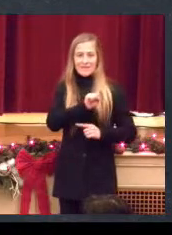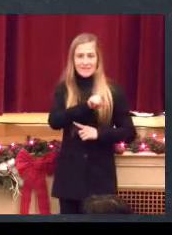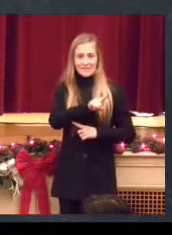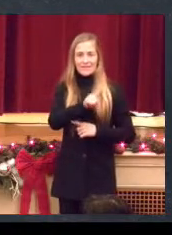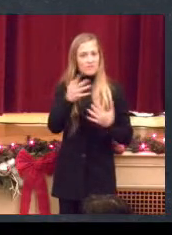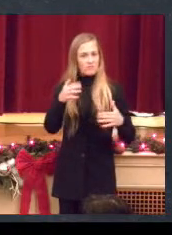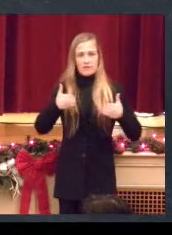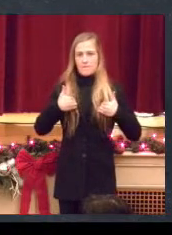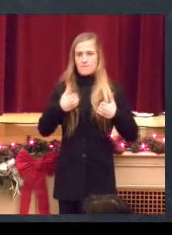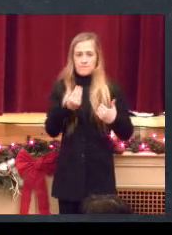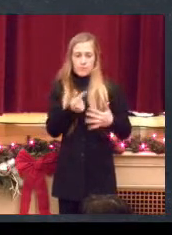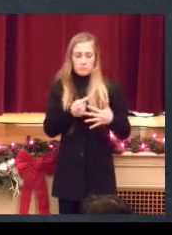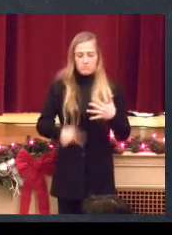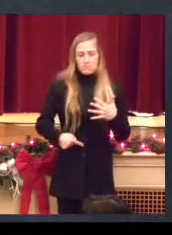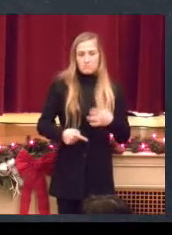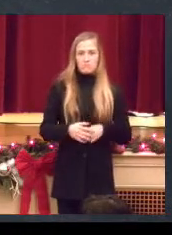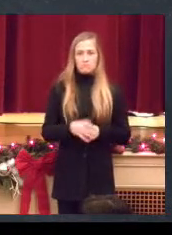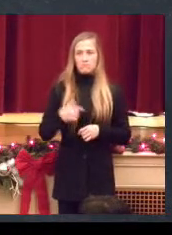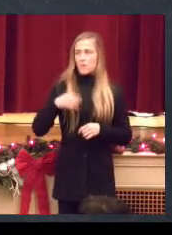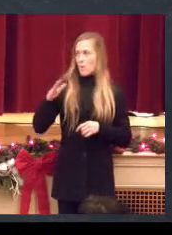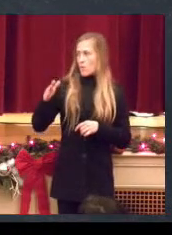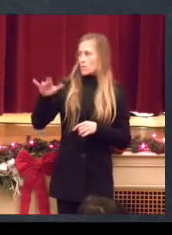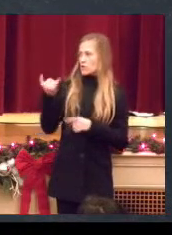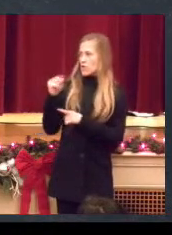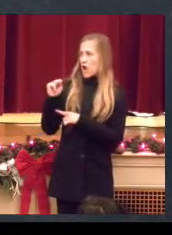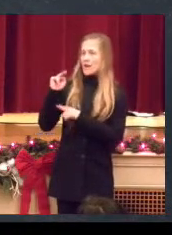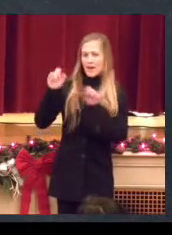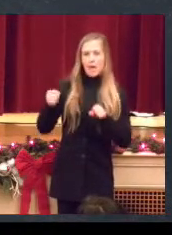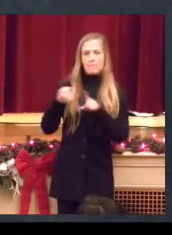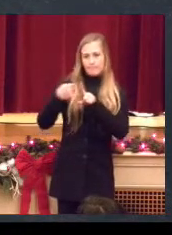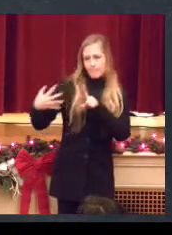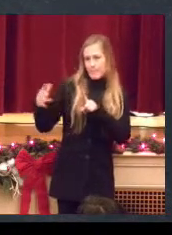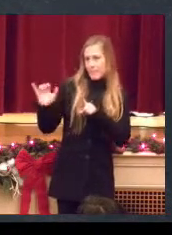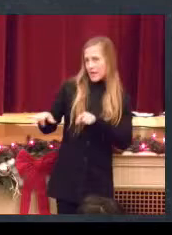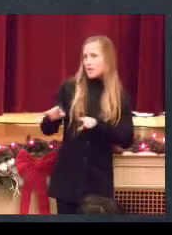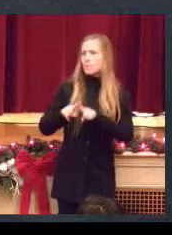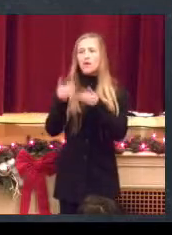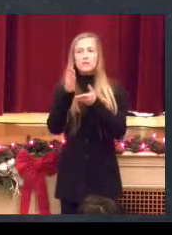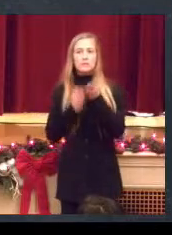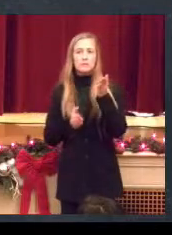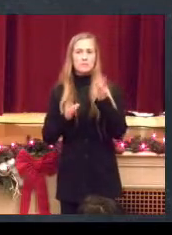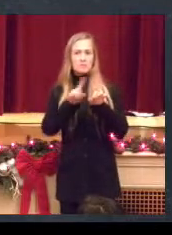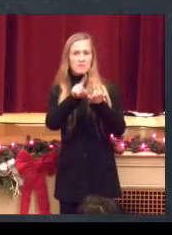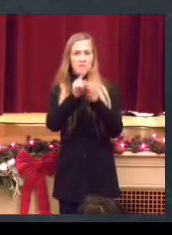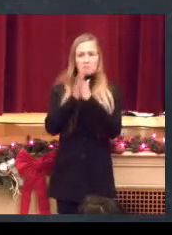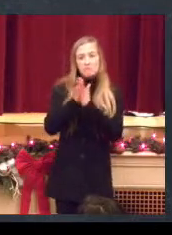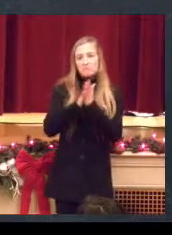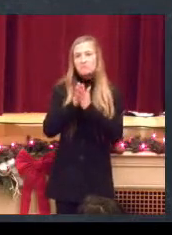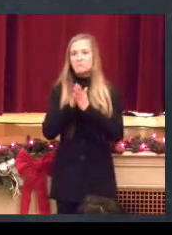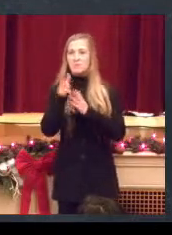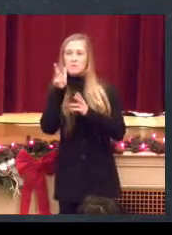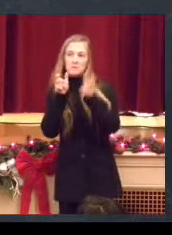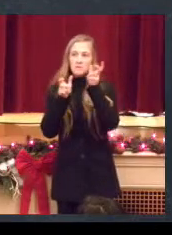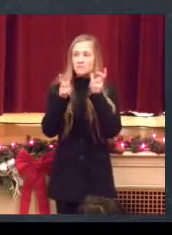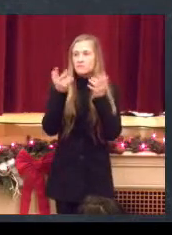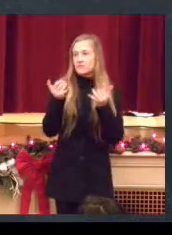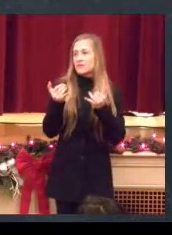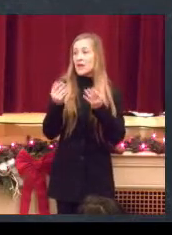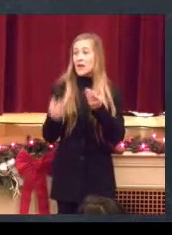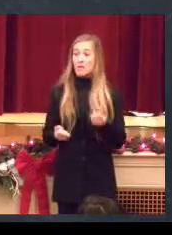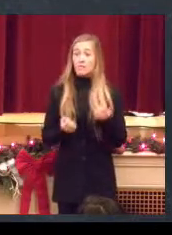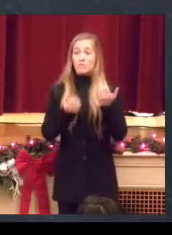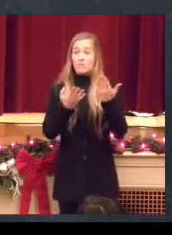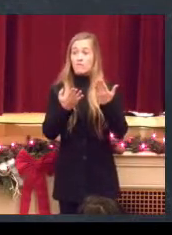John elaborate on that, but certain incentives we heard today about the possibility of providing, and we do